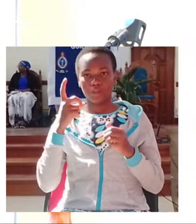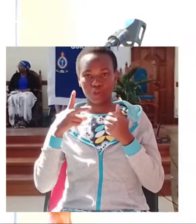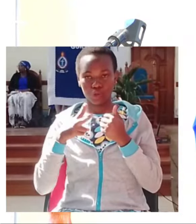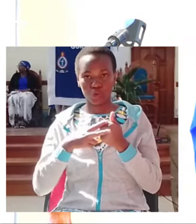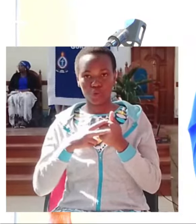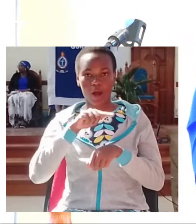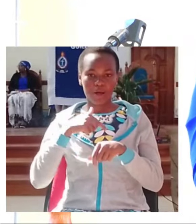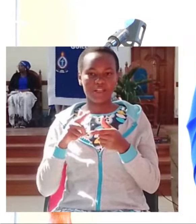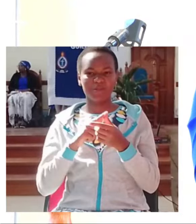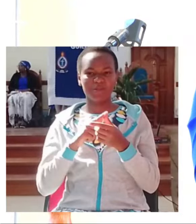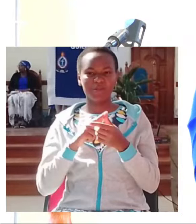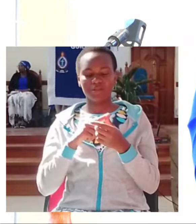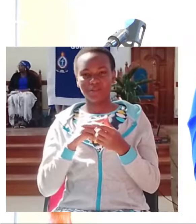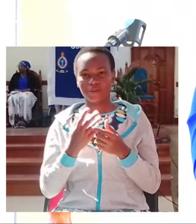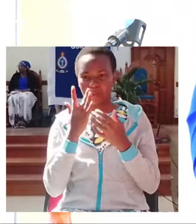Imeoza.